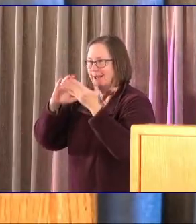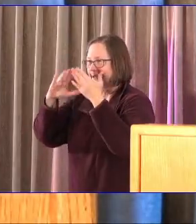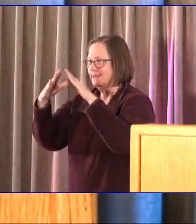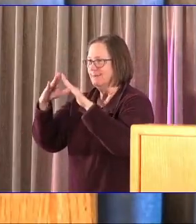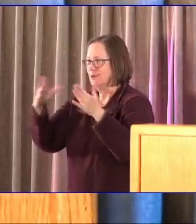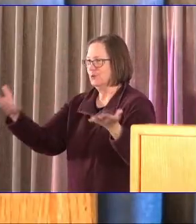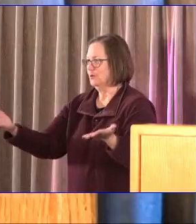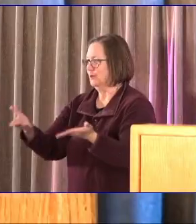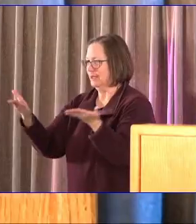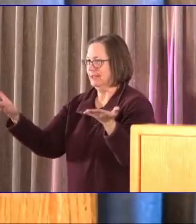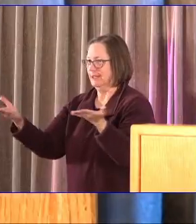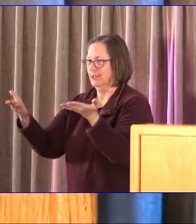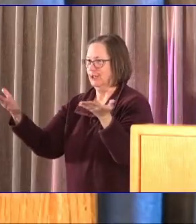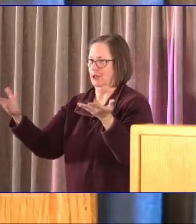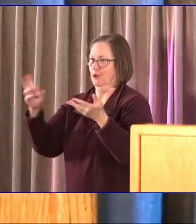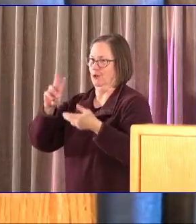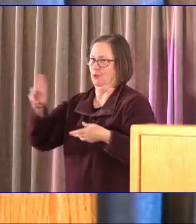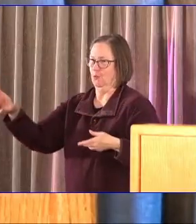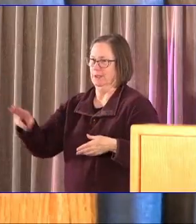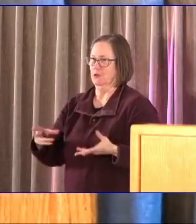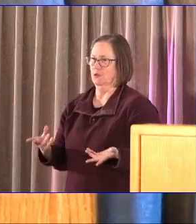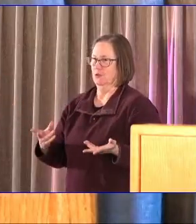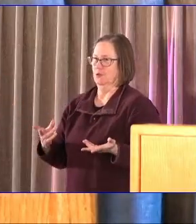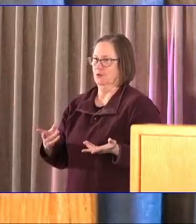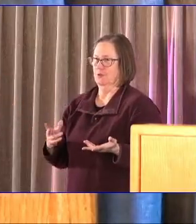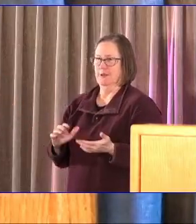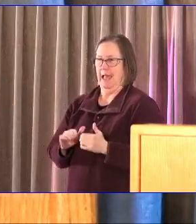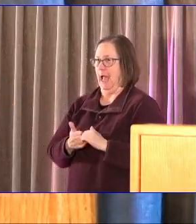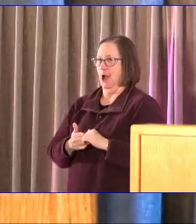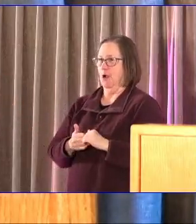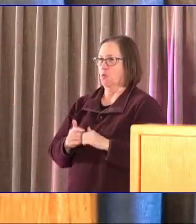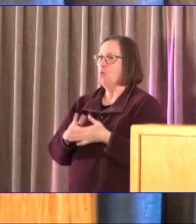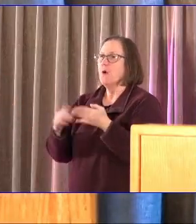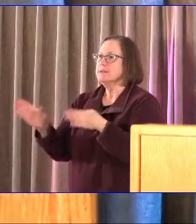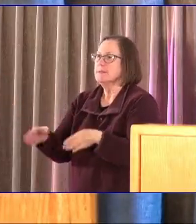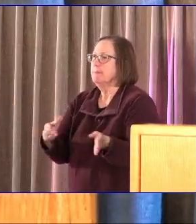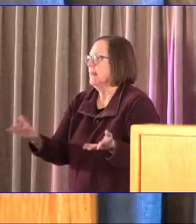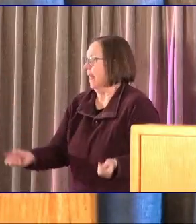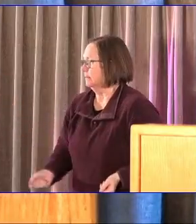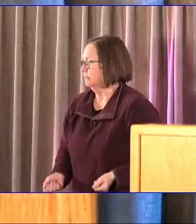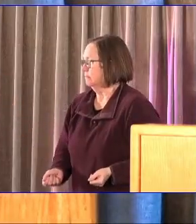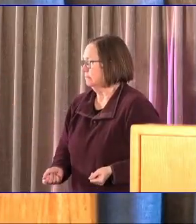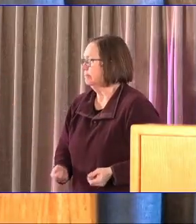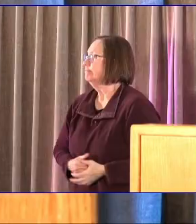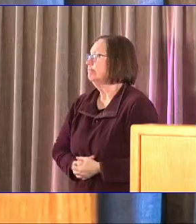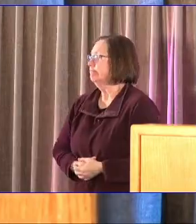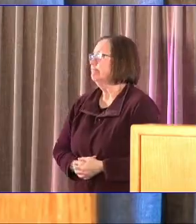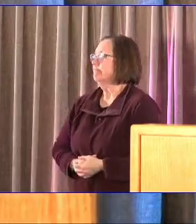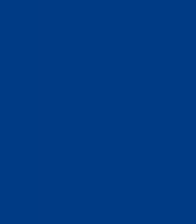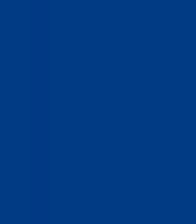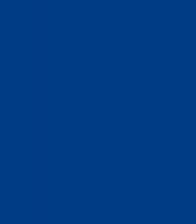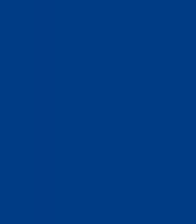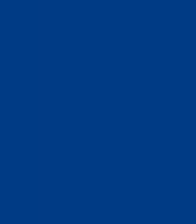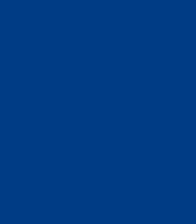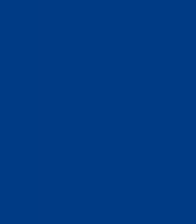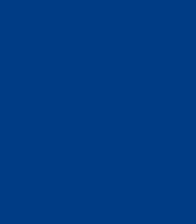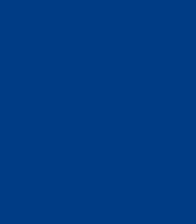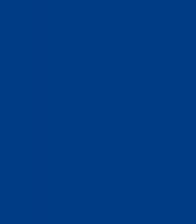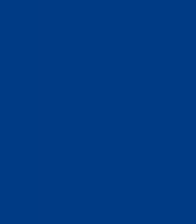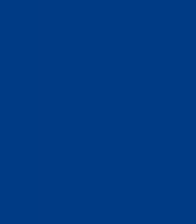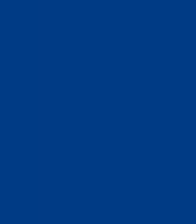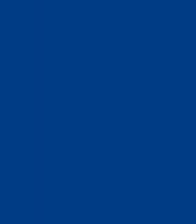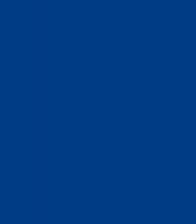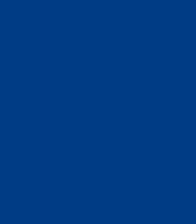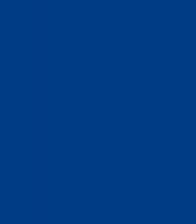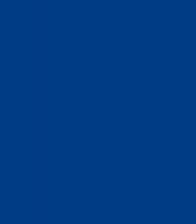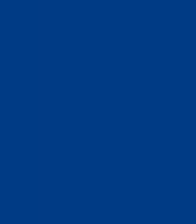in this space, okay? And how we're going to go about doing that. So there are 3 things that I think that I really like to focus on today. Our